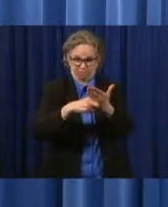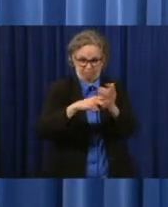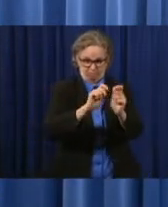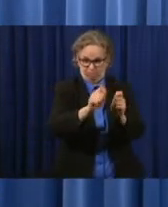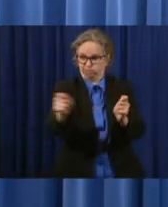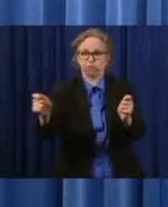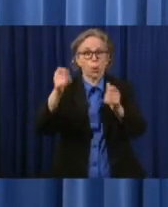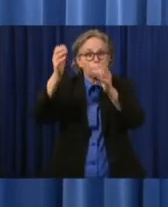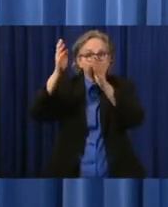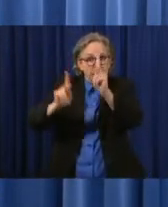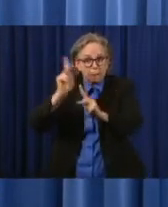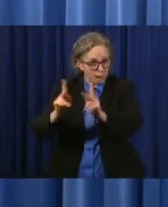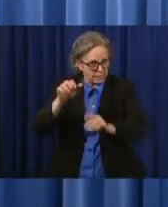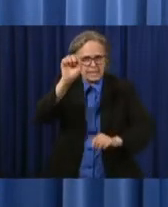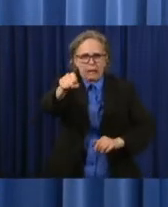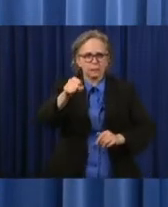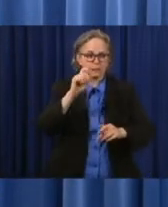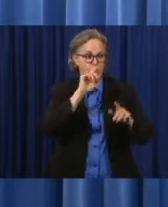think that